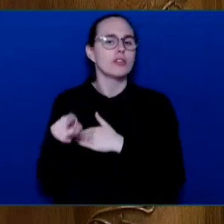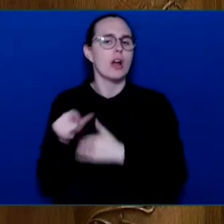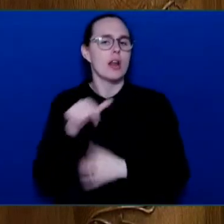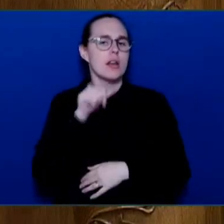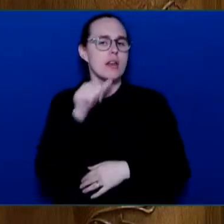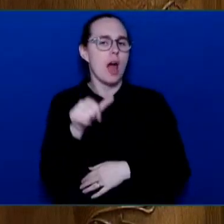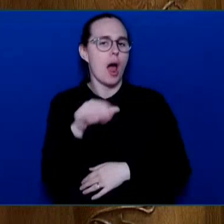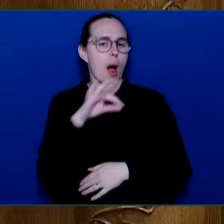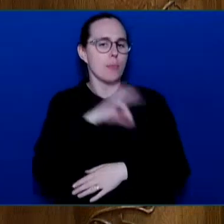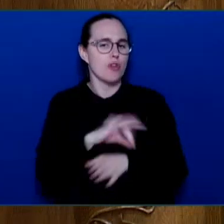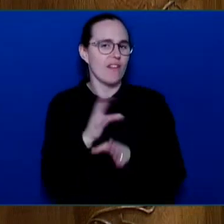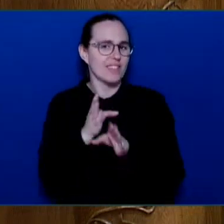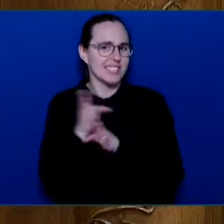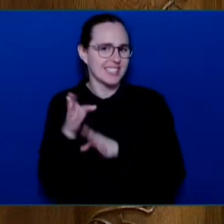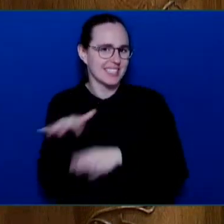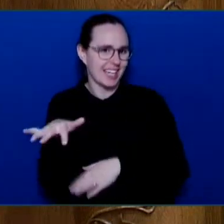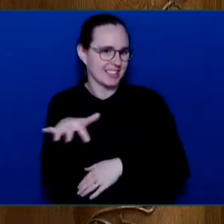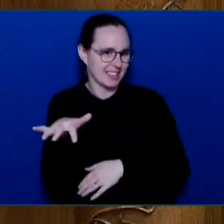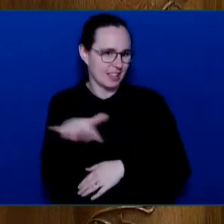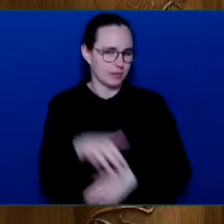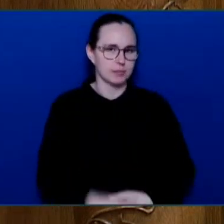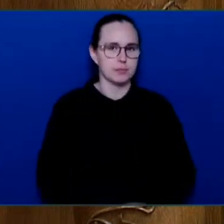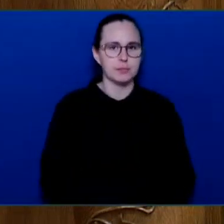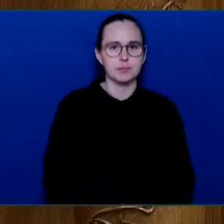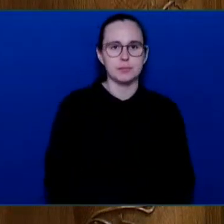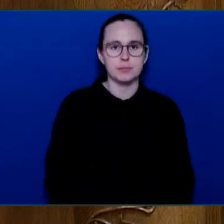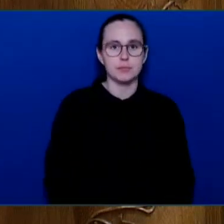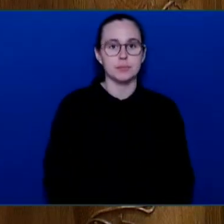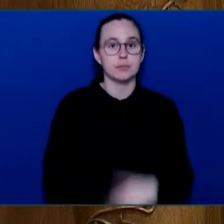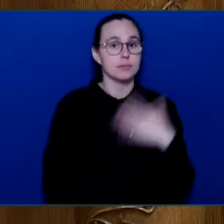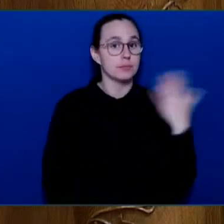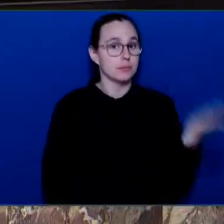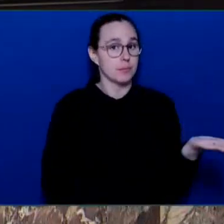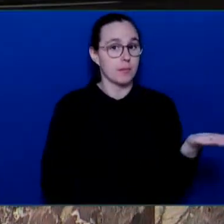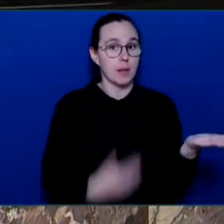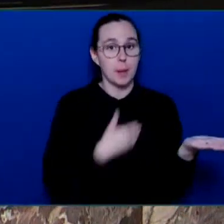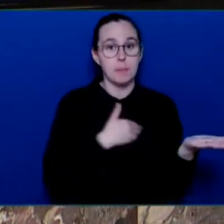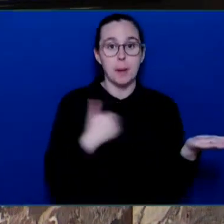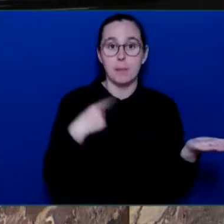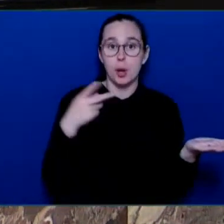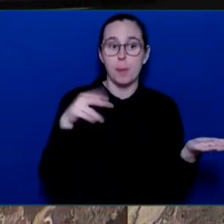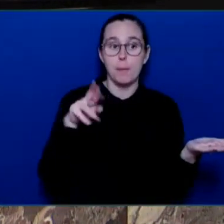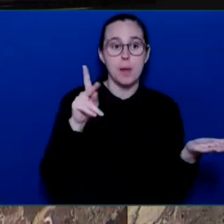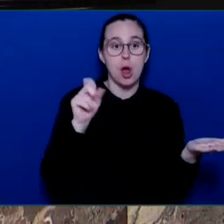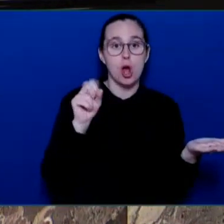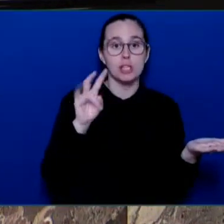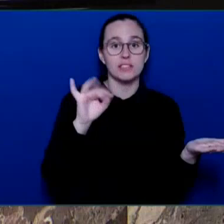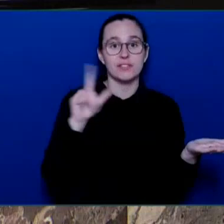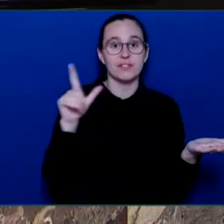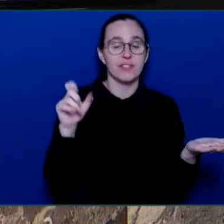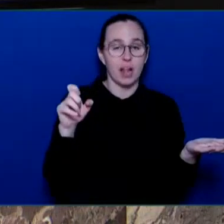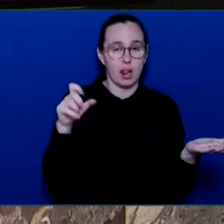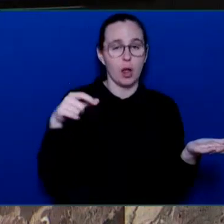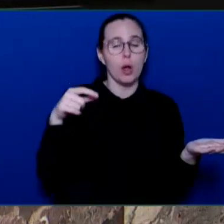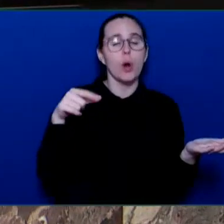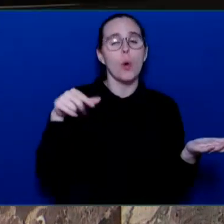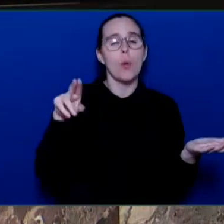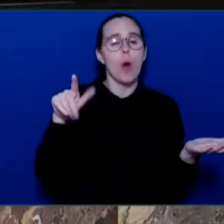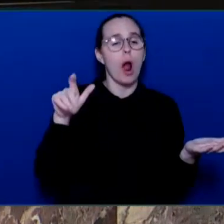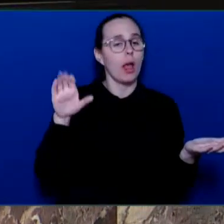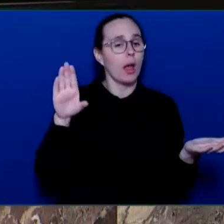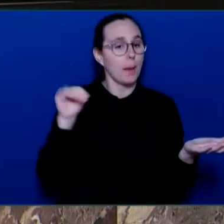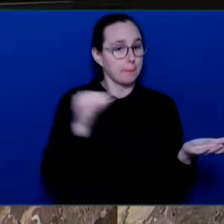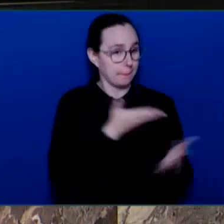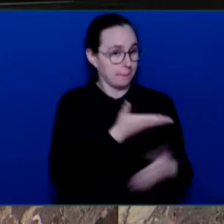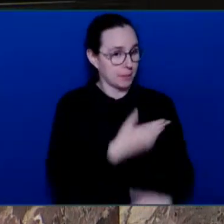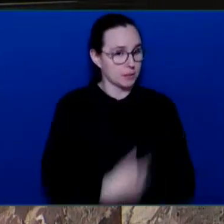Member for Parksville Qualicum. Thank you, Speaker. Yesterday in question period, I heard the Premier, as we all did, make statements defending